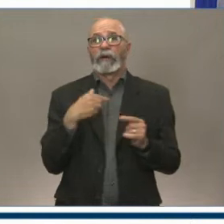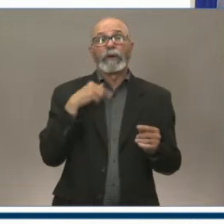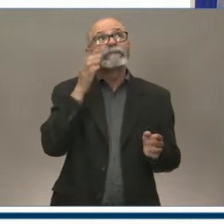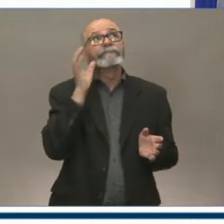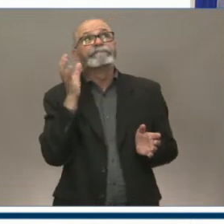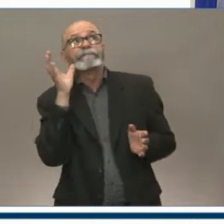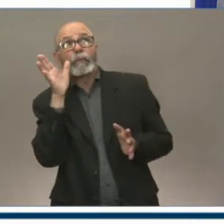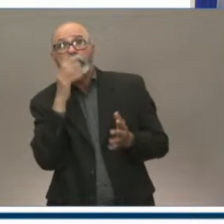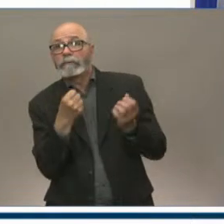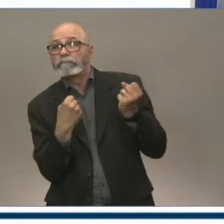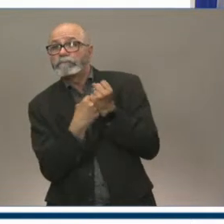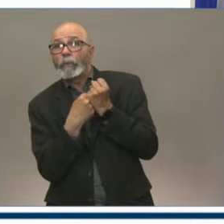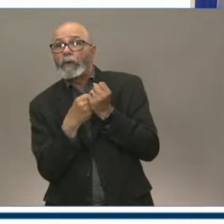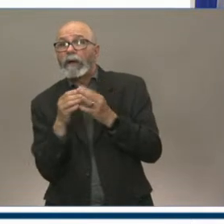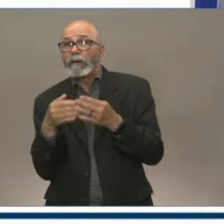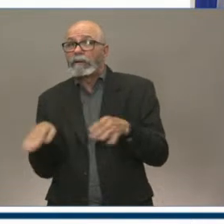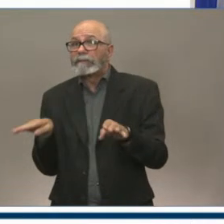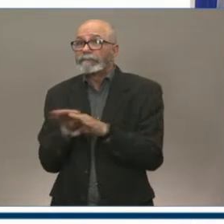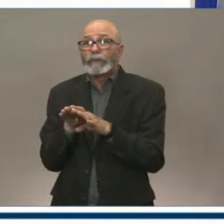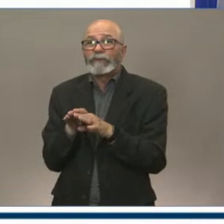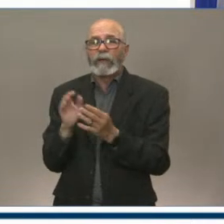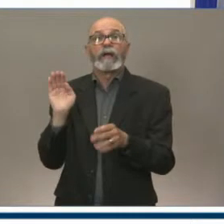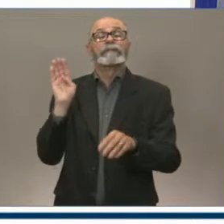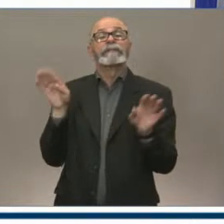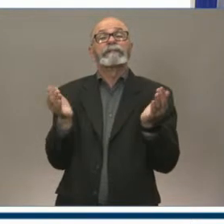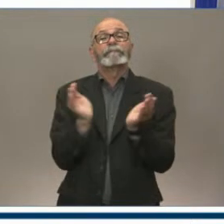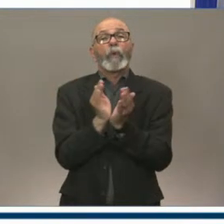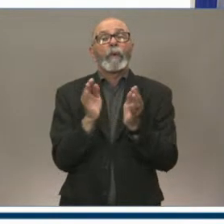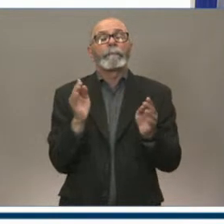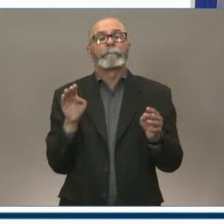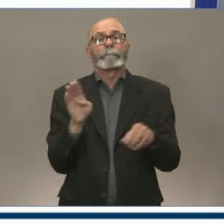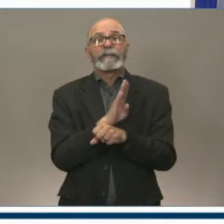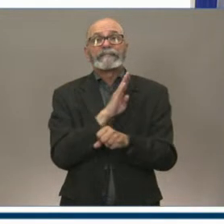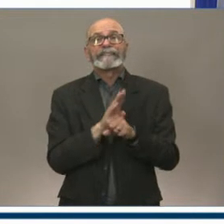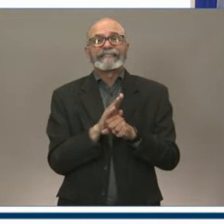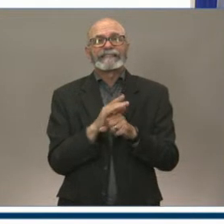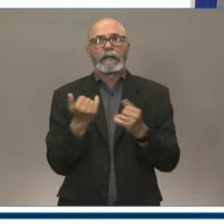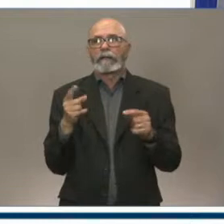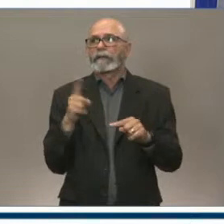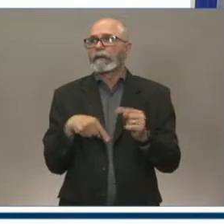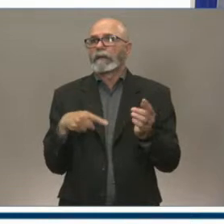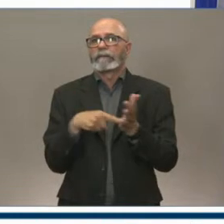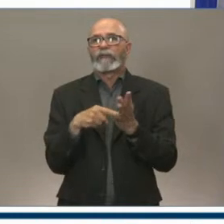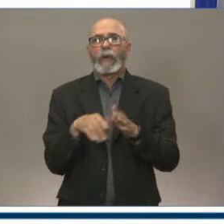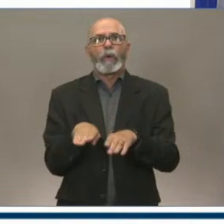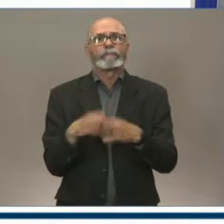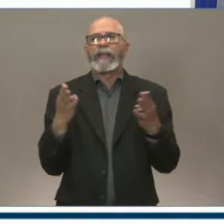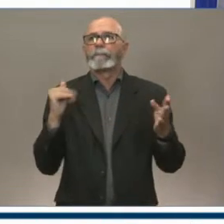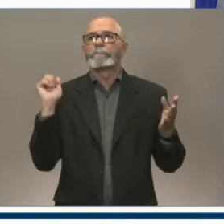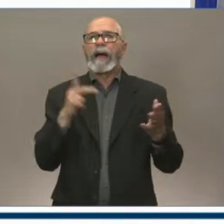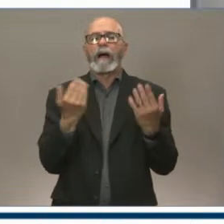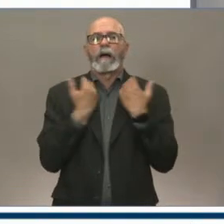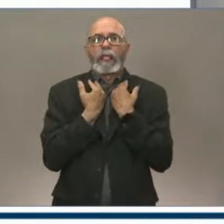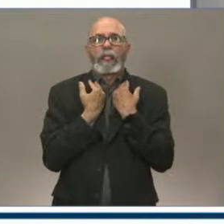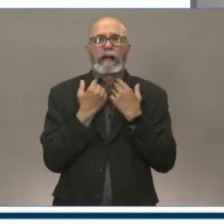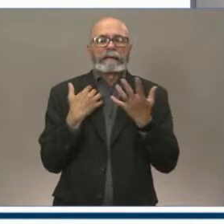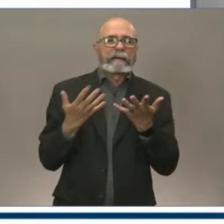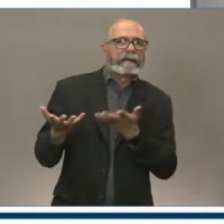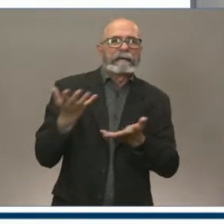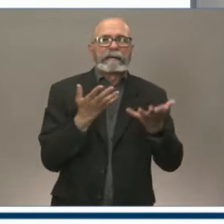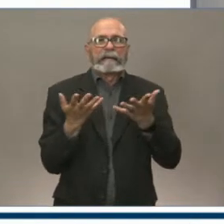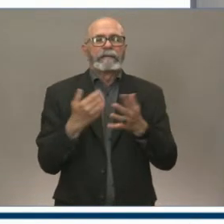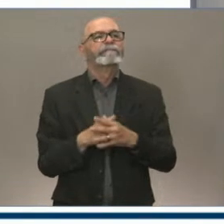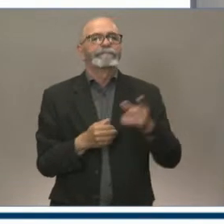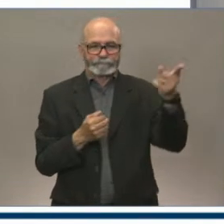from some small businesses who fear they won't be able to reopen. Yeah, no. I know there's going to be an